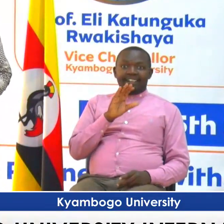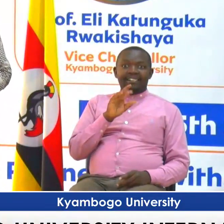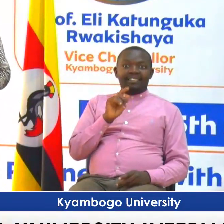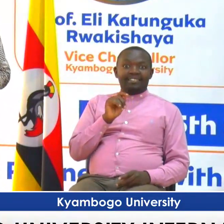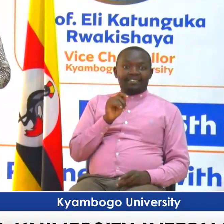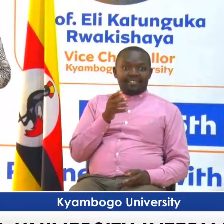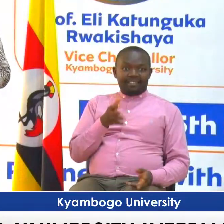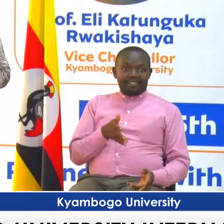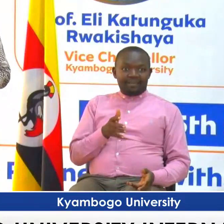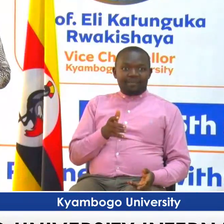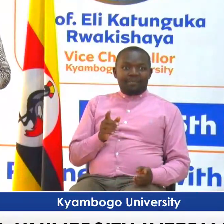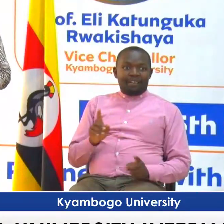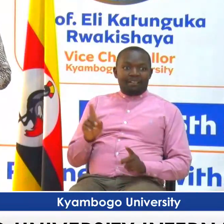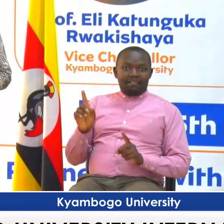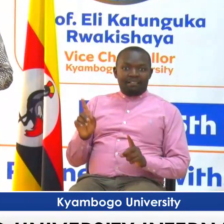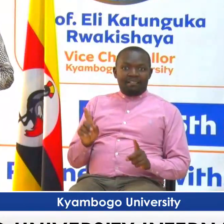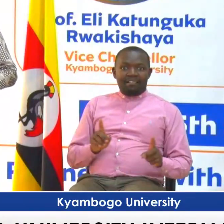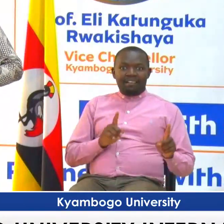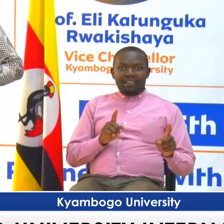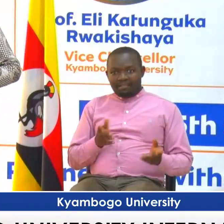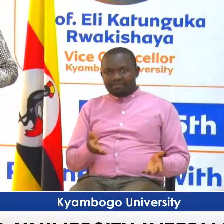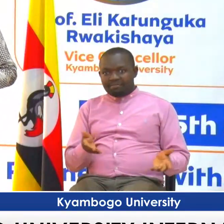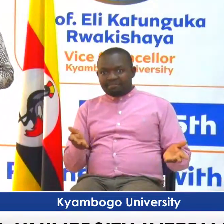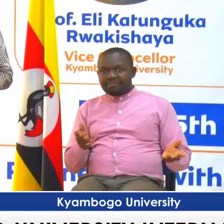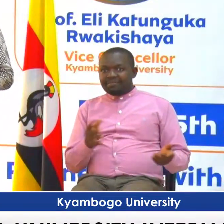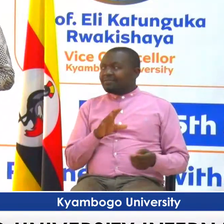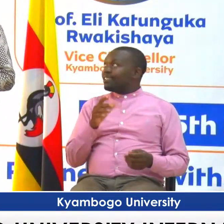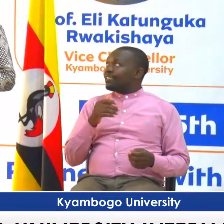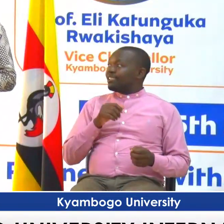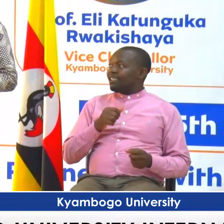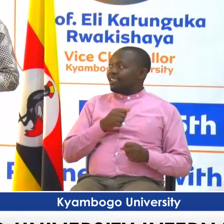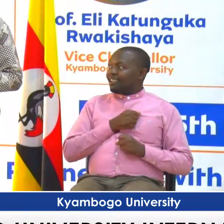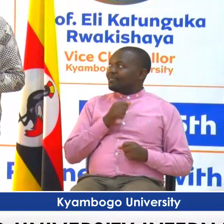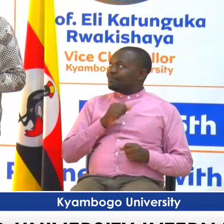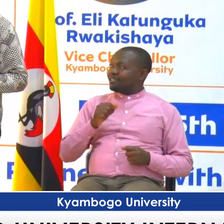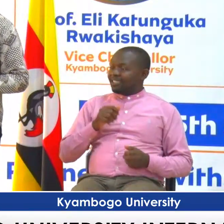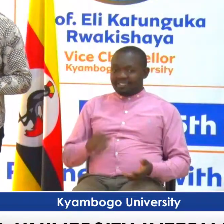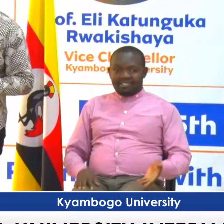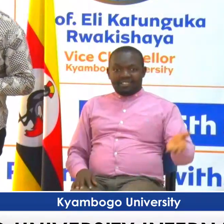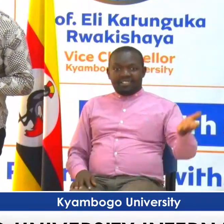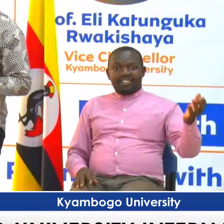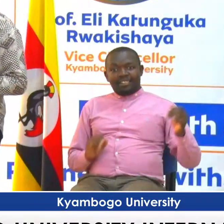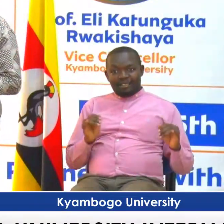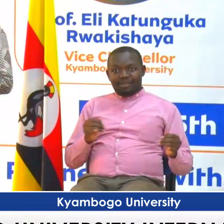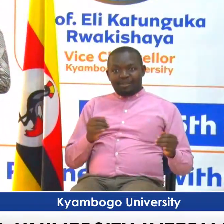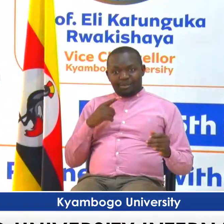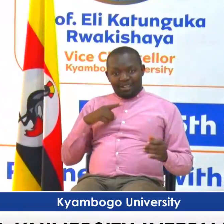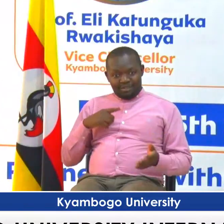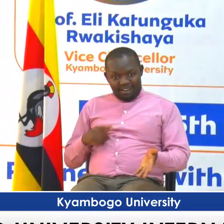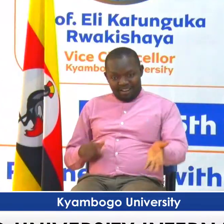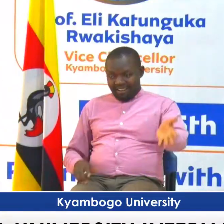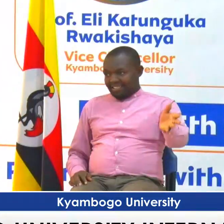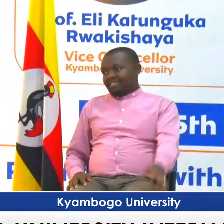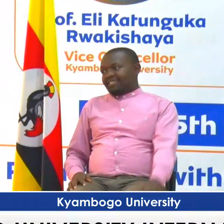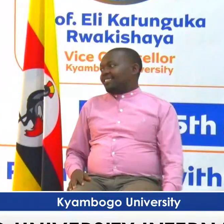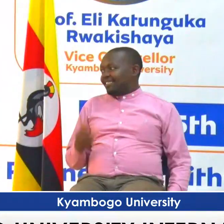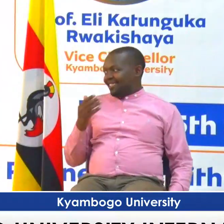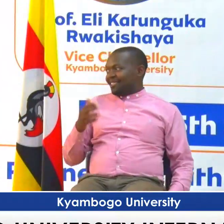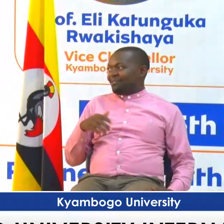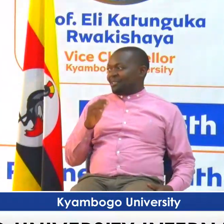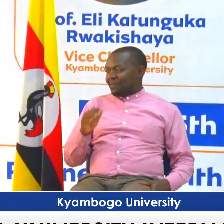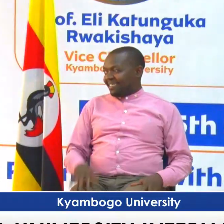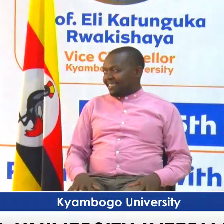give us some songs. Those who know how to dance or like dancing, even if you don't know, you try your luck here. Thank you very